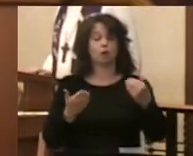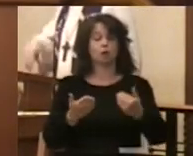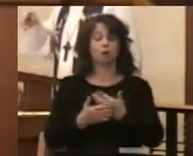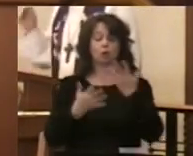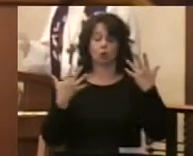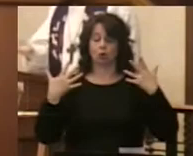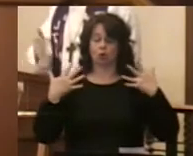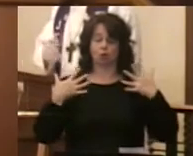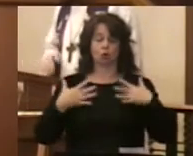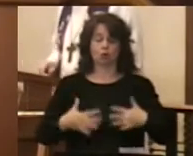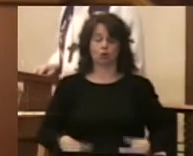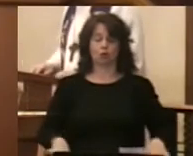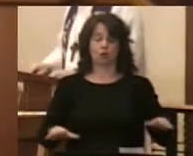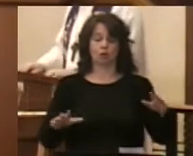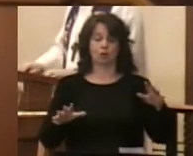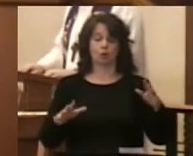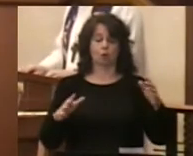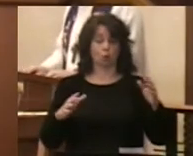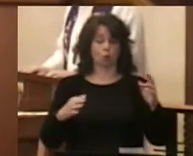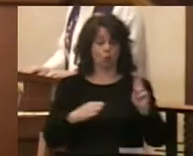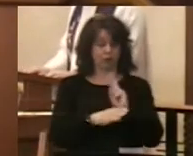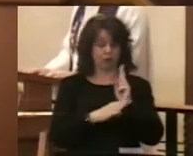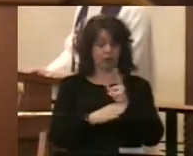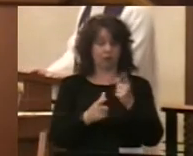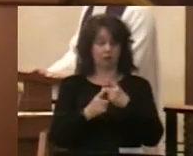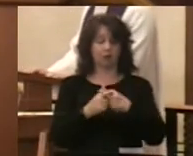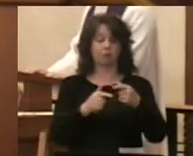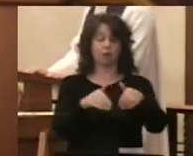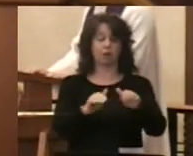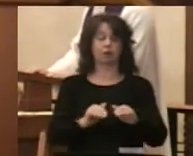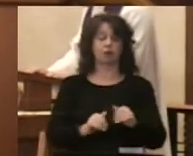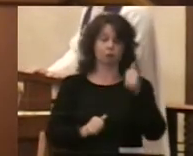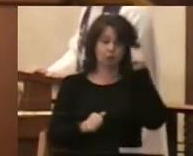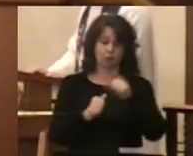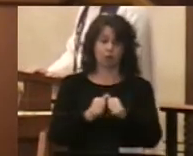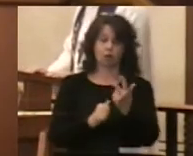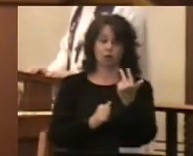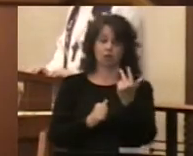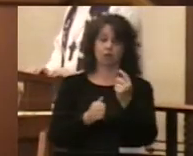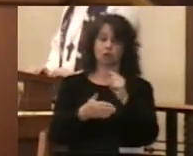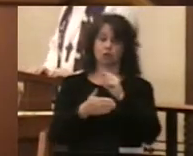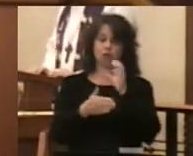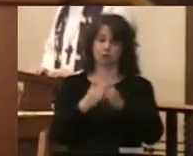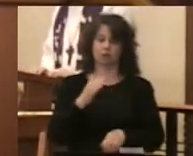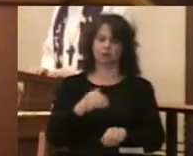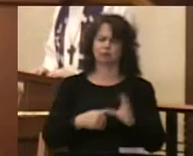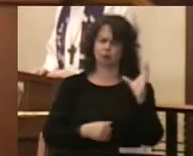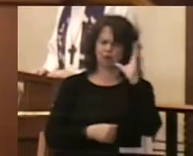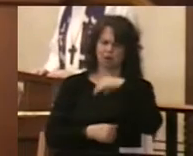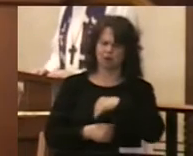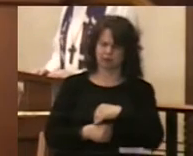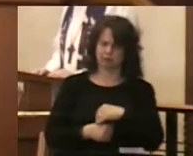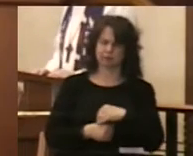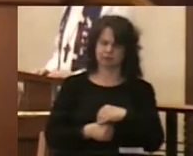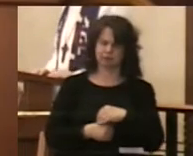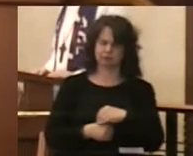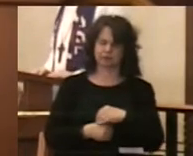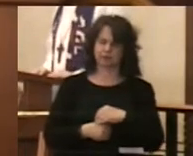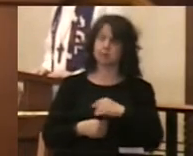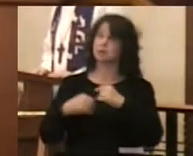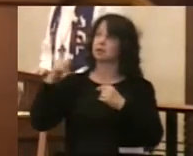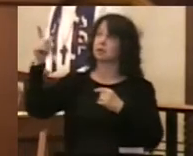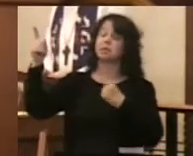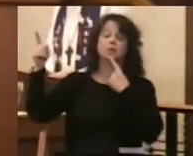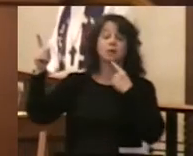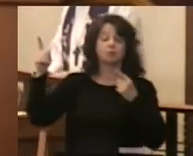it, and then bury it. You maybe recall this in the 13th chapter. It's a little strange. God tells